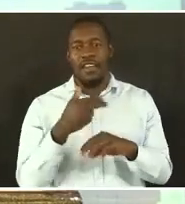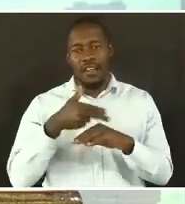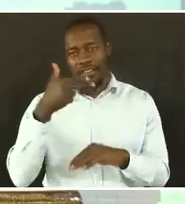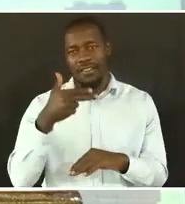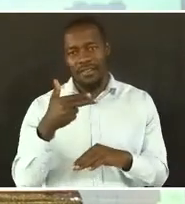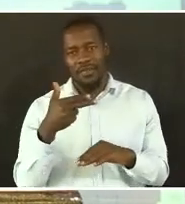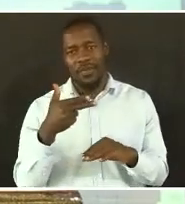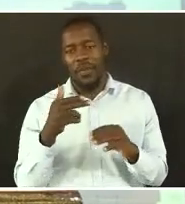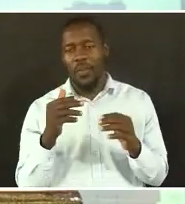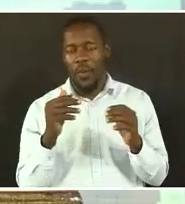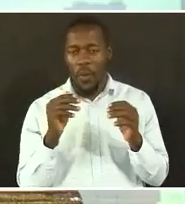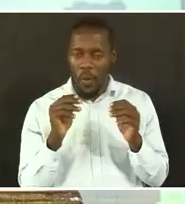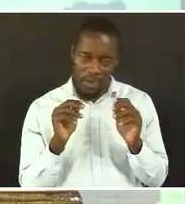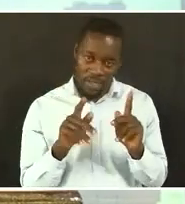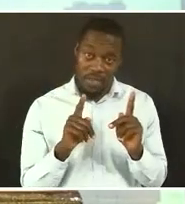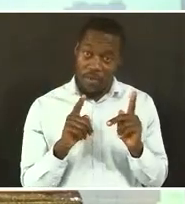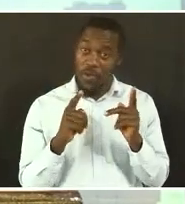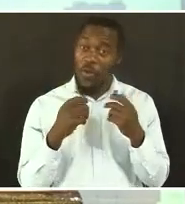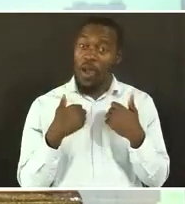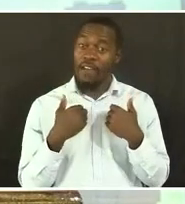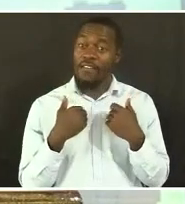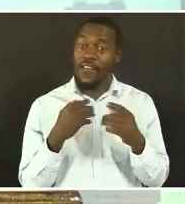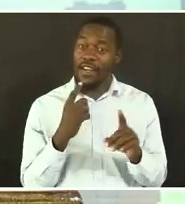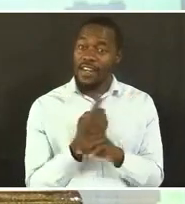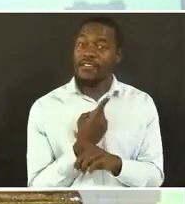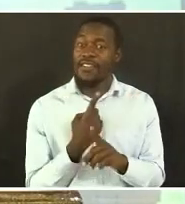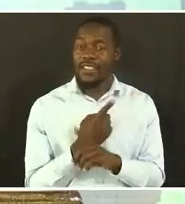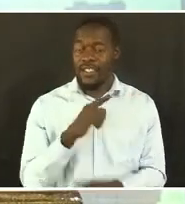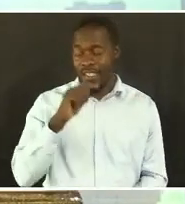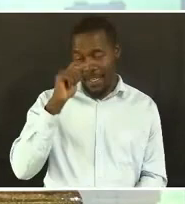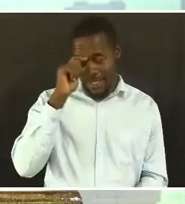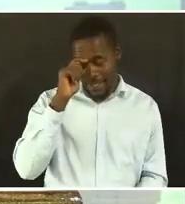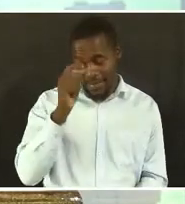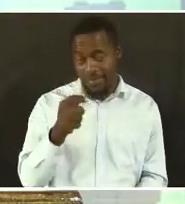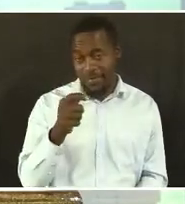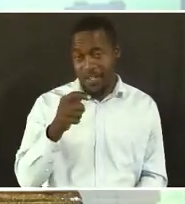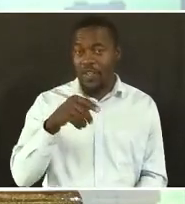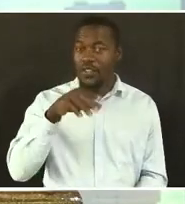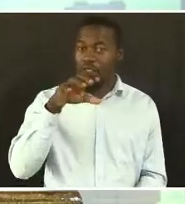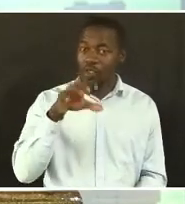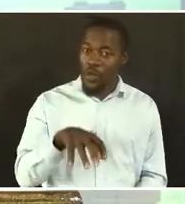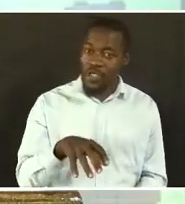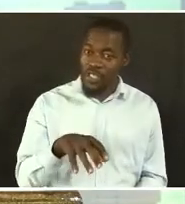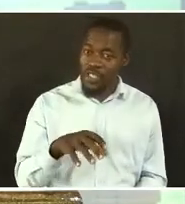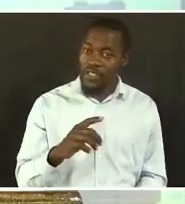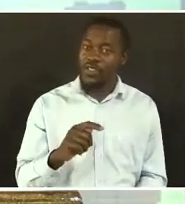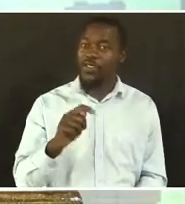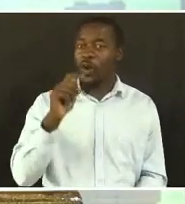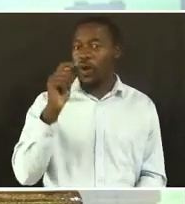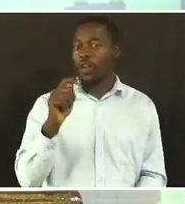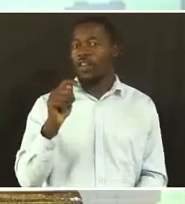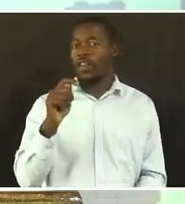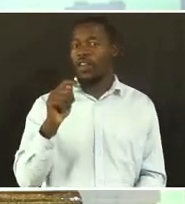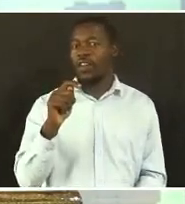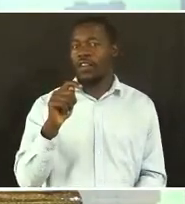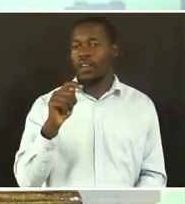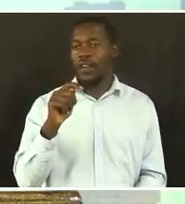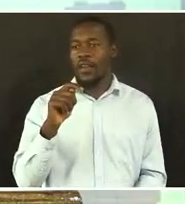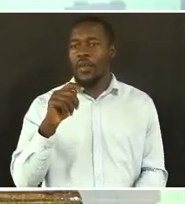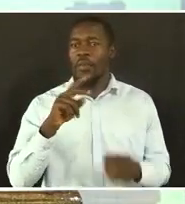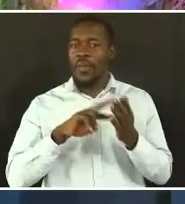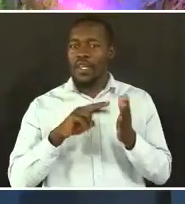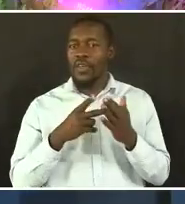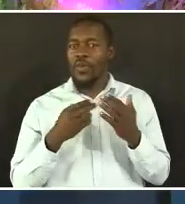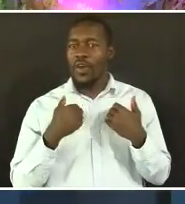read. You have various talents, the short ones and the tall ones. He gave to every man according to his several